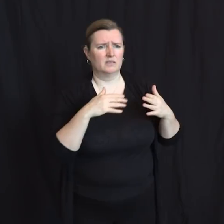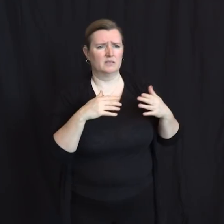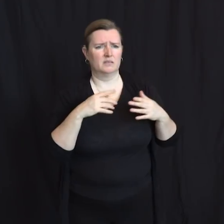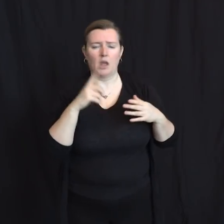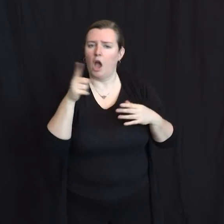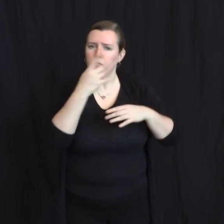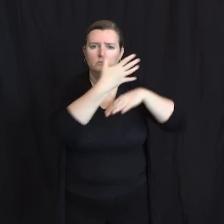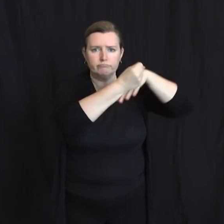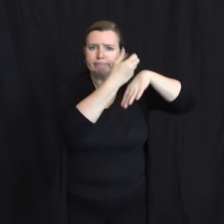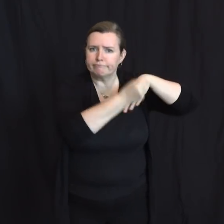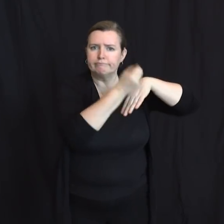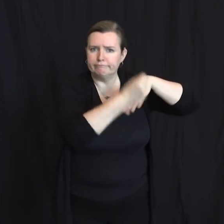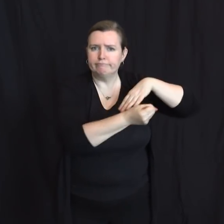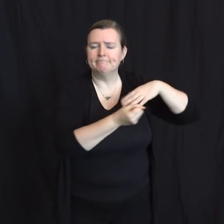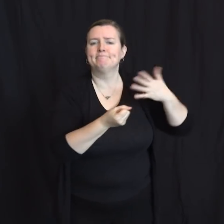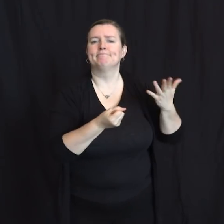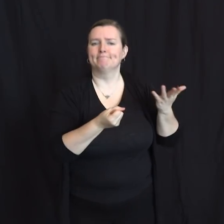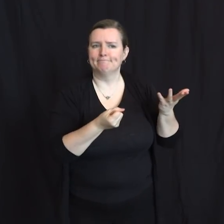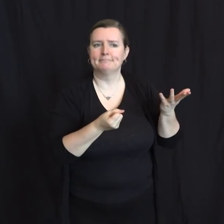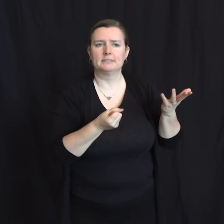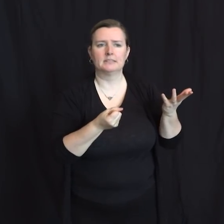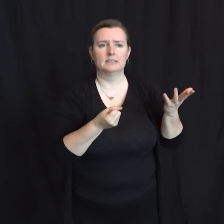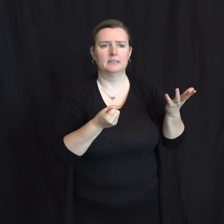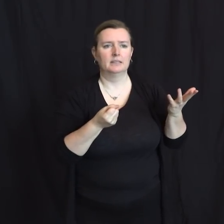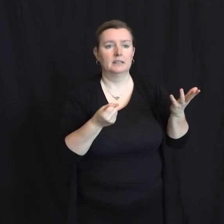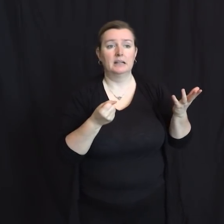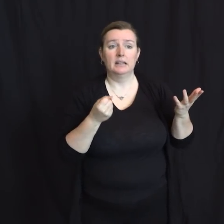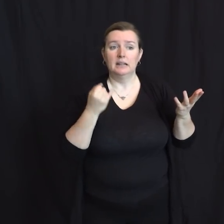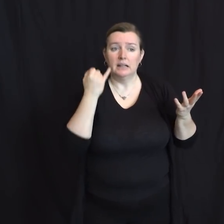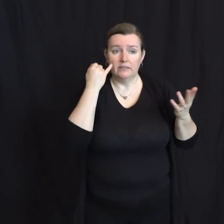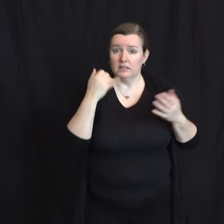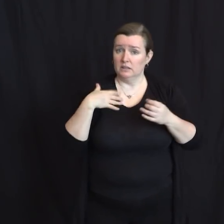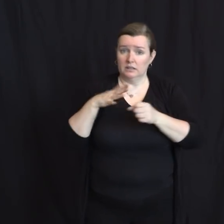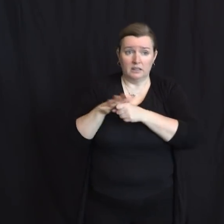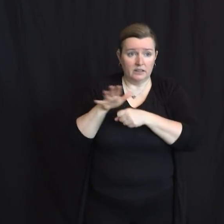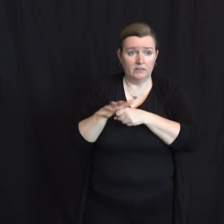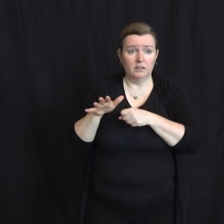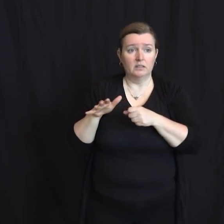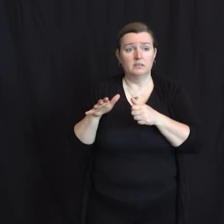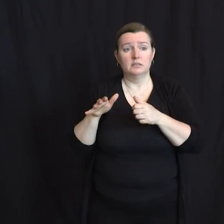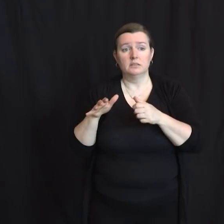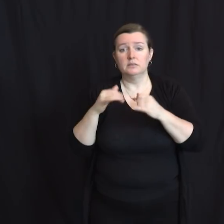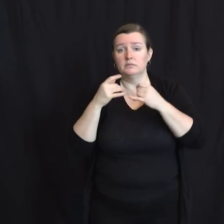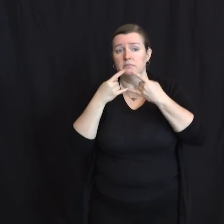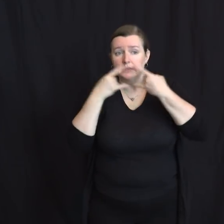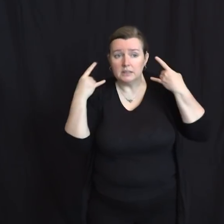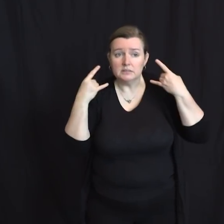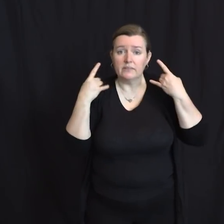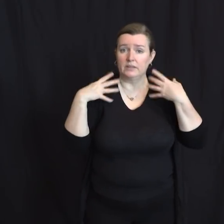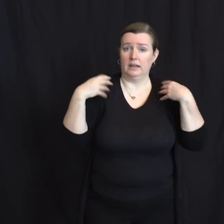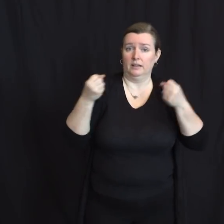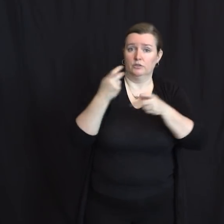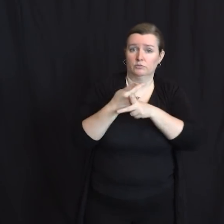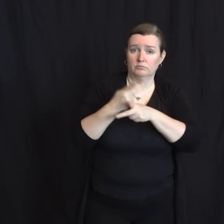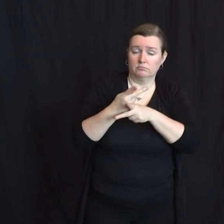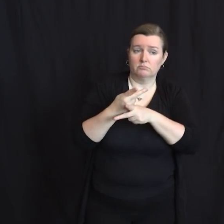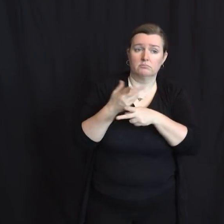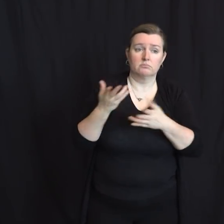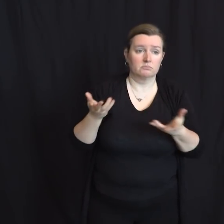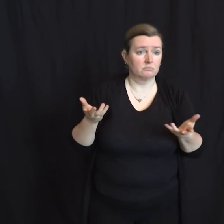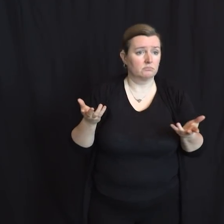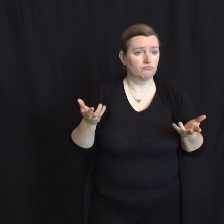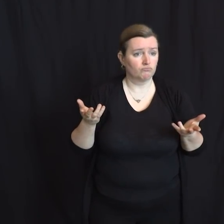short. And even if we were batting 1,000 with healthcare workers, Judy, and